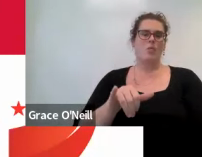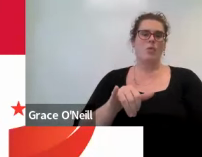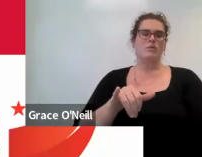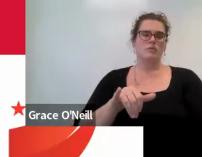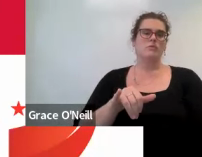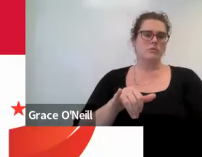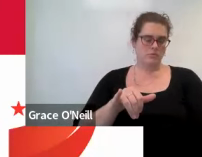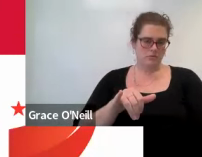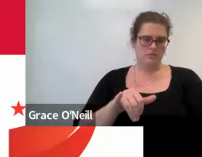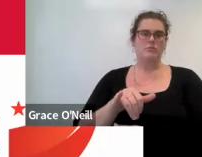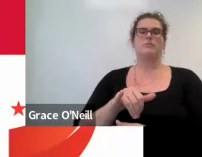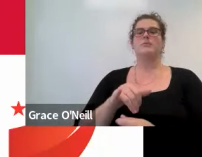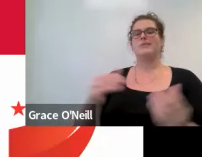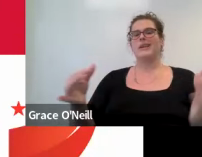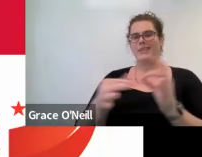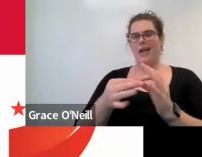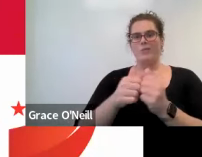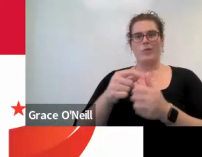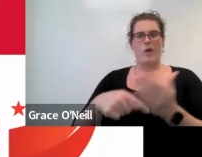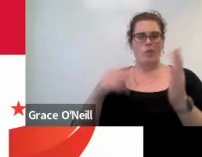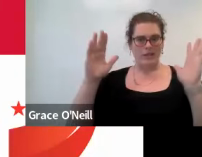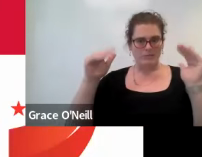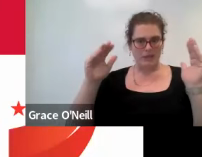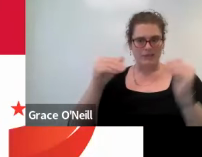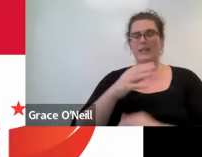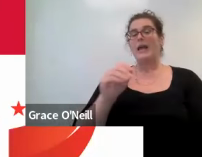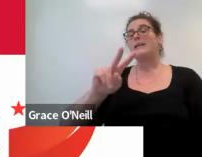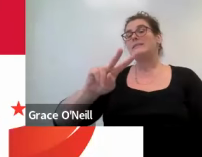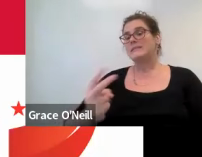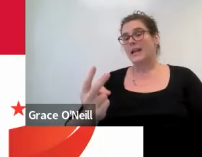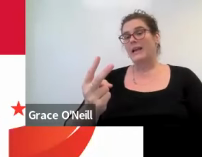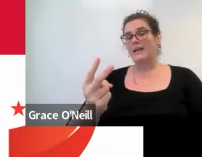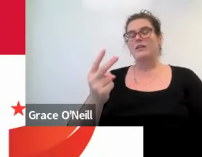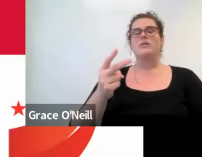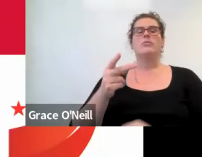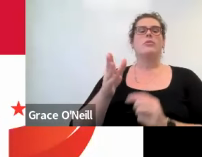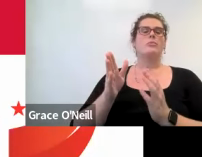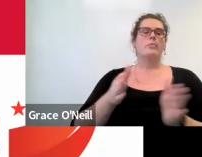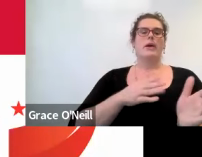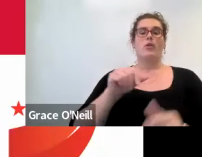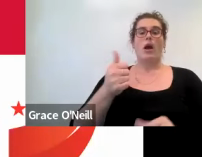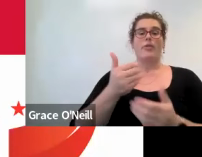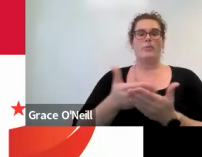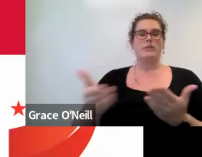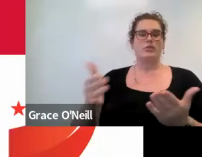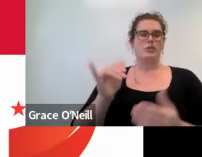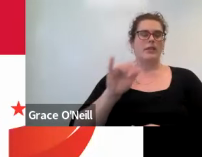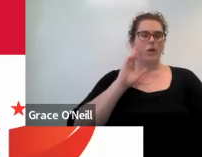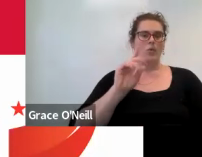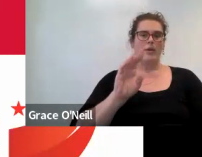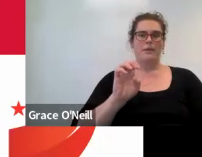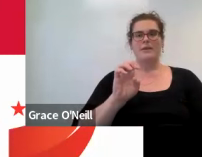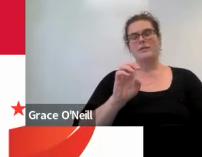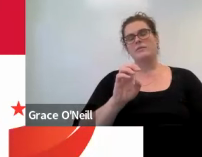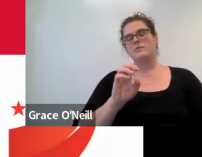likely expected. And then second, we prepare a booklet or other materials for DDS participants and their caregivers